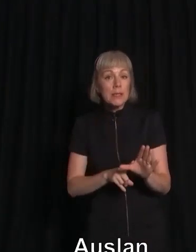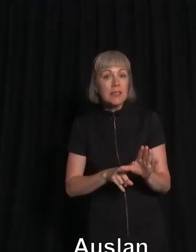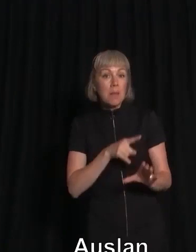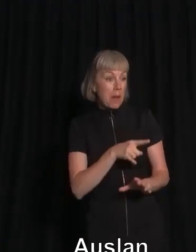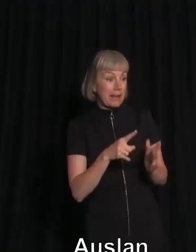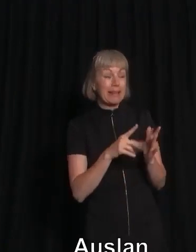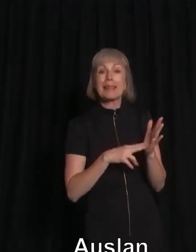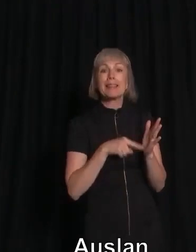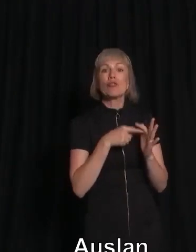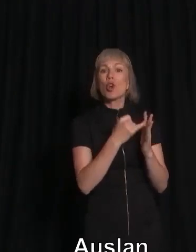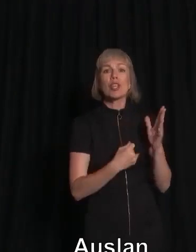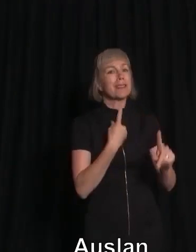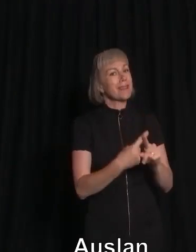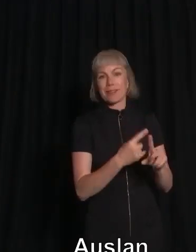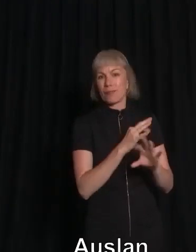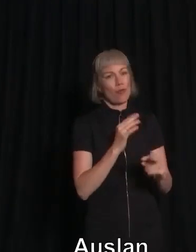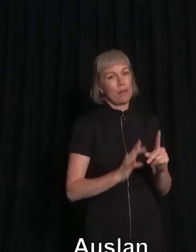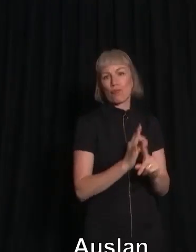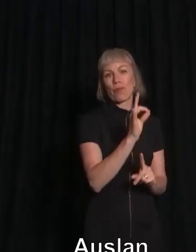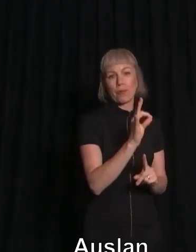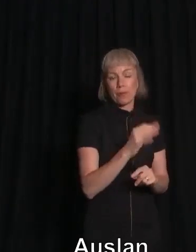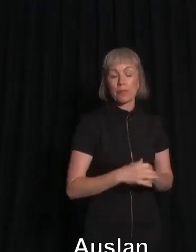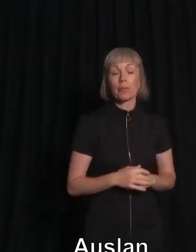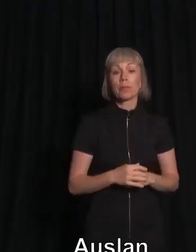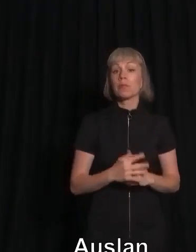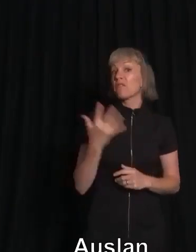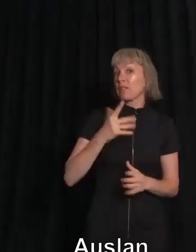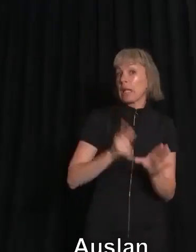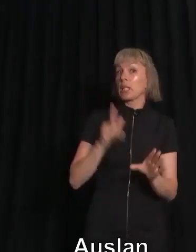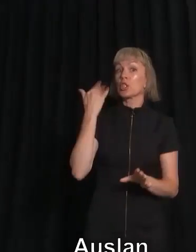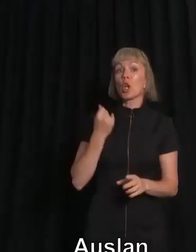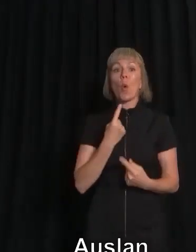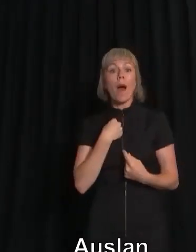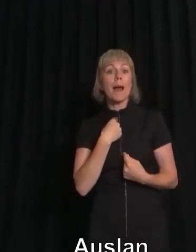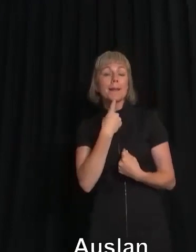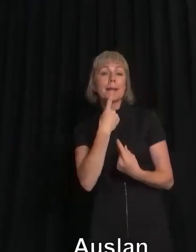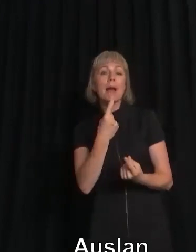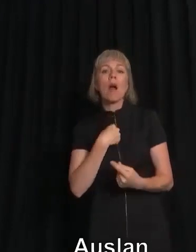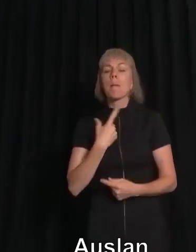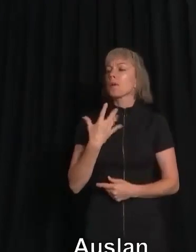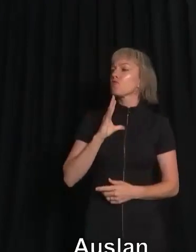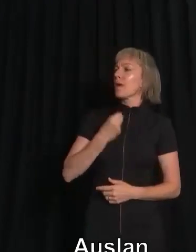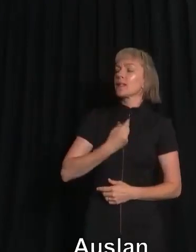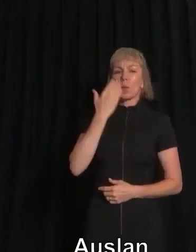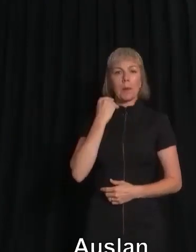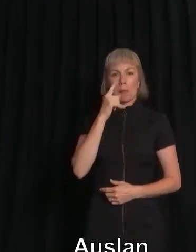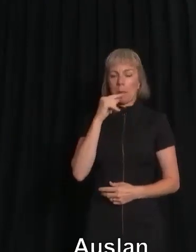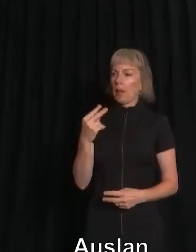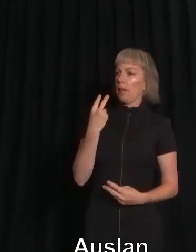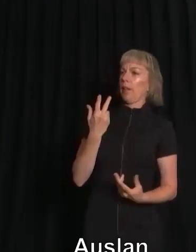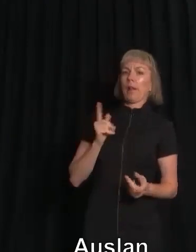there. So 15 years ago, if I would have said, well, I'm a trans woman, people would have stared bleak at me and had no idea what that meant about. And I